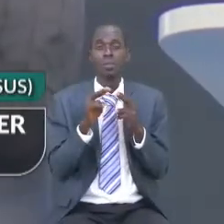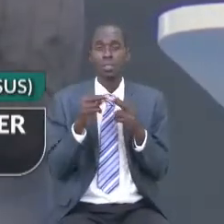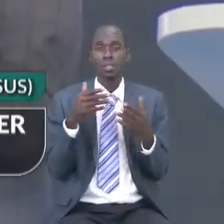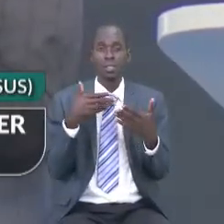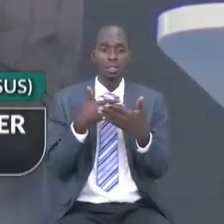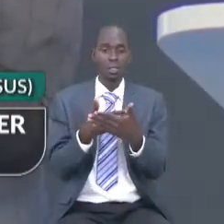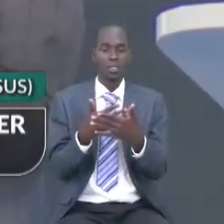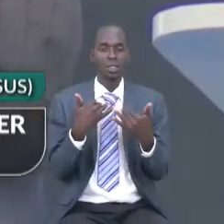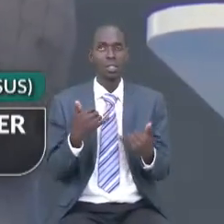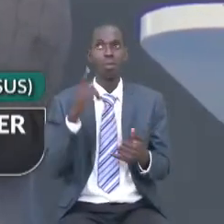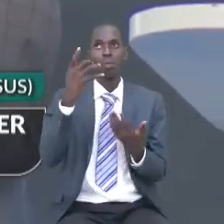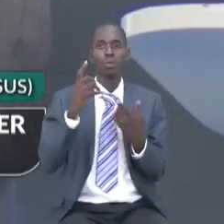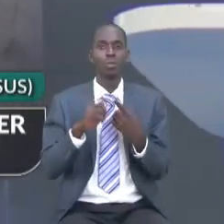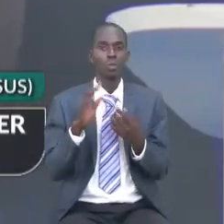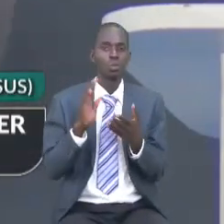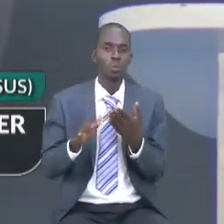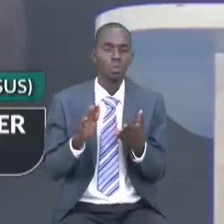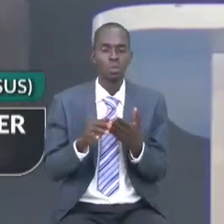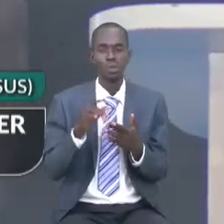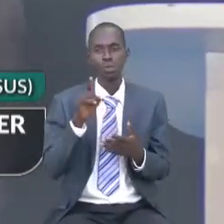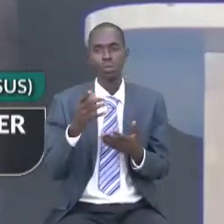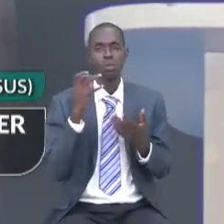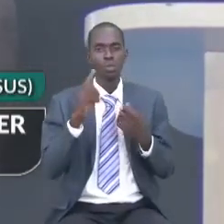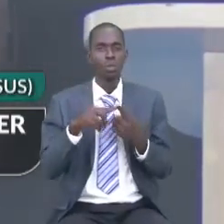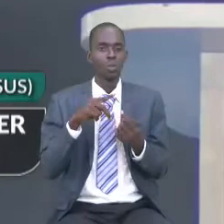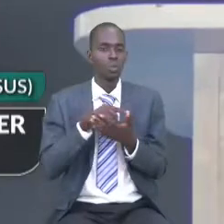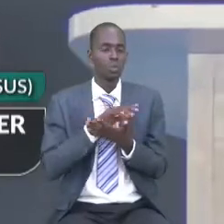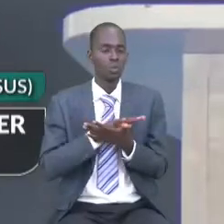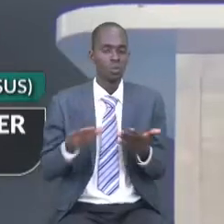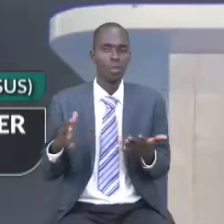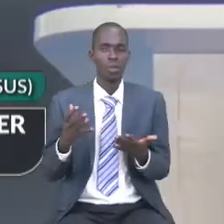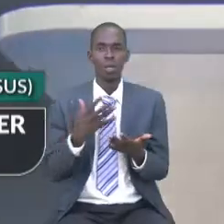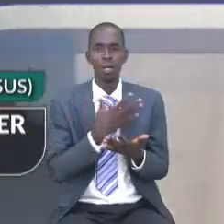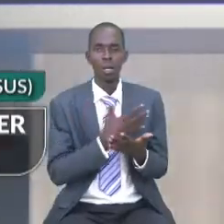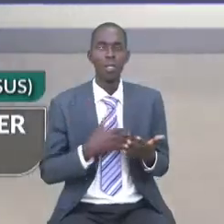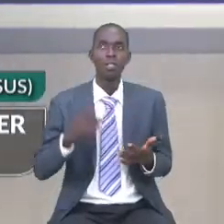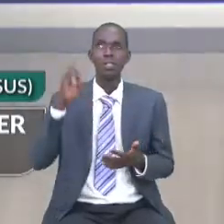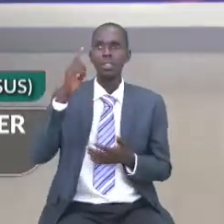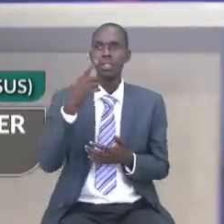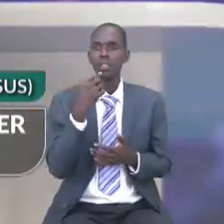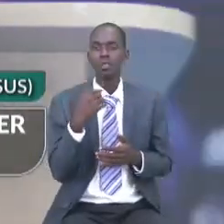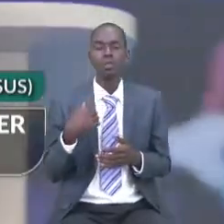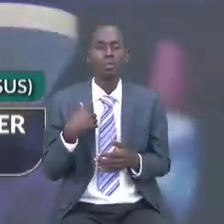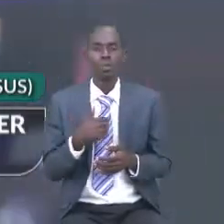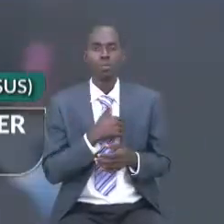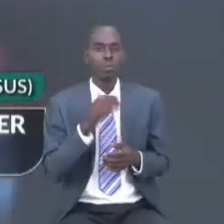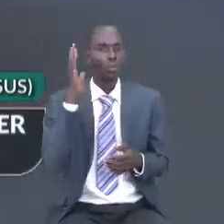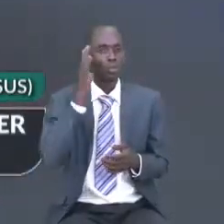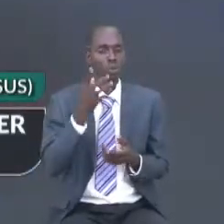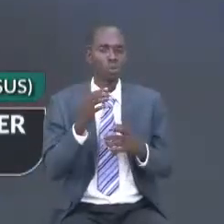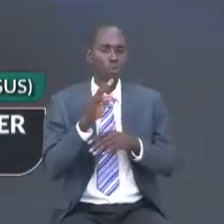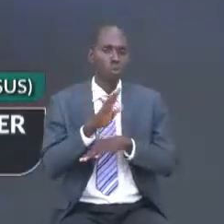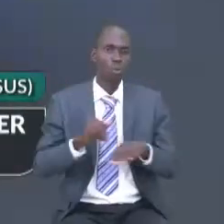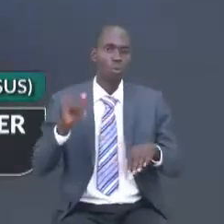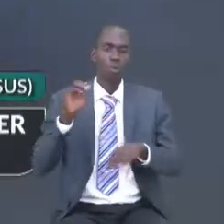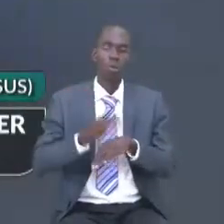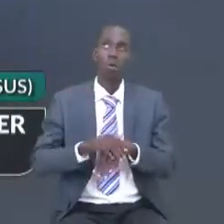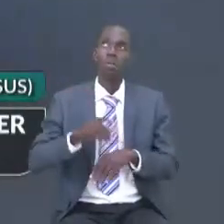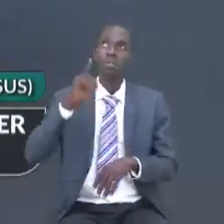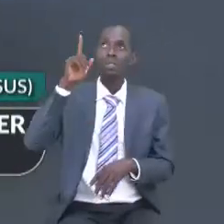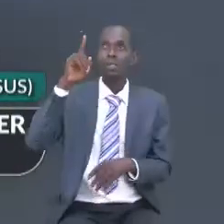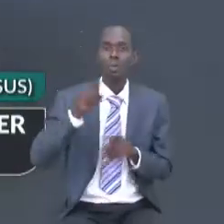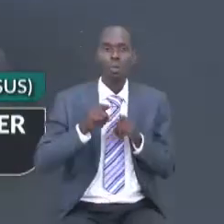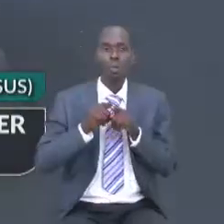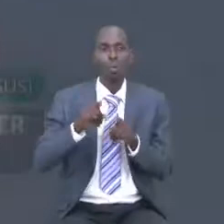to pardon, he wants to purify, he wants to empower. And he says, we should call upon him while